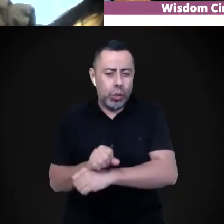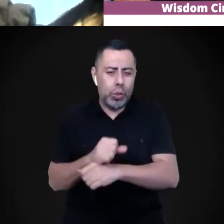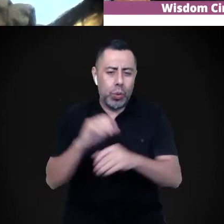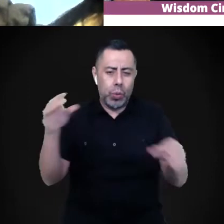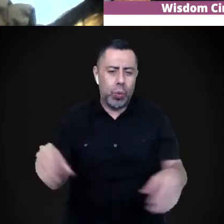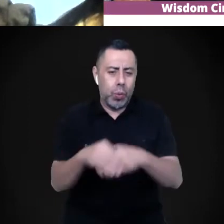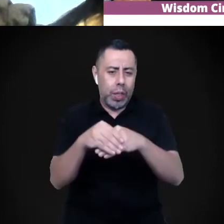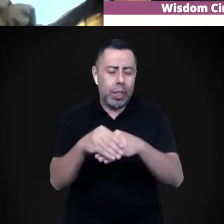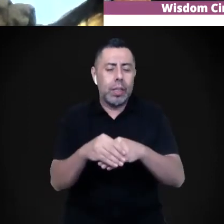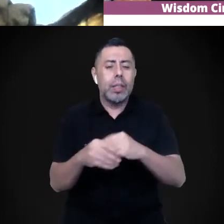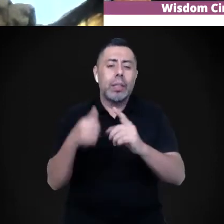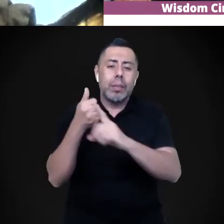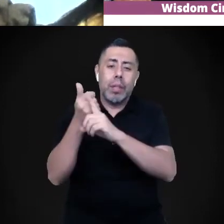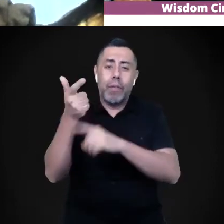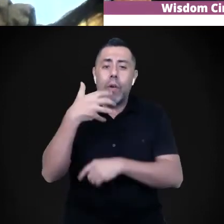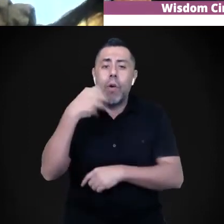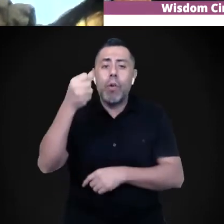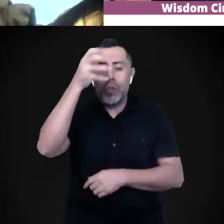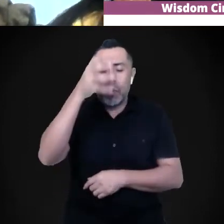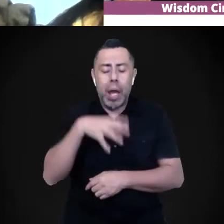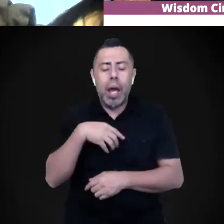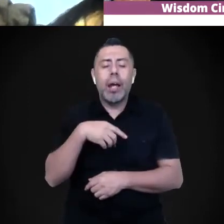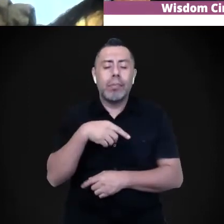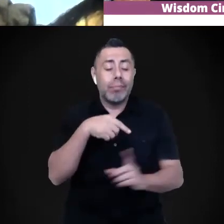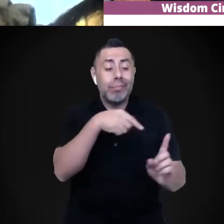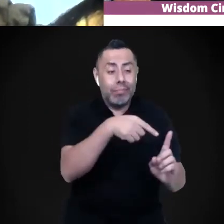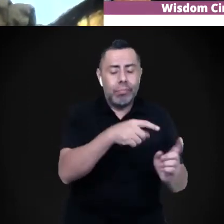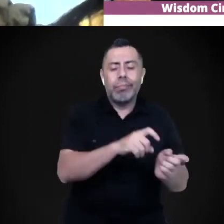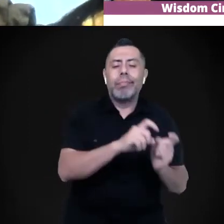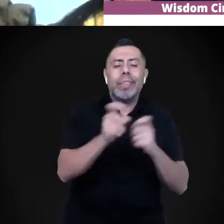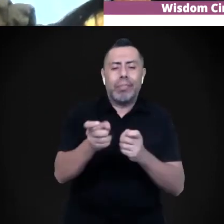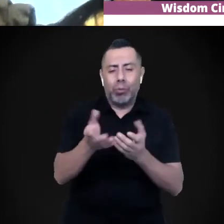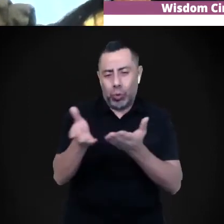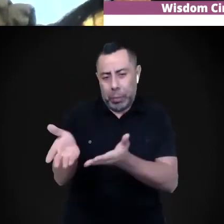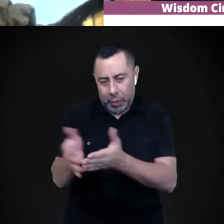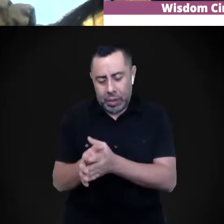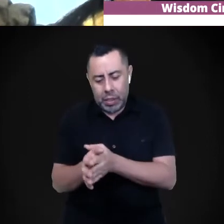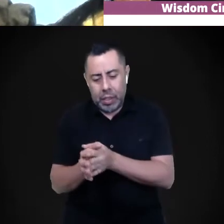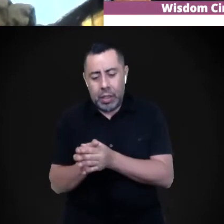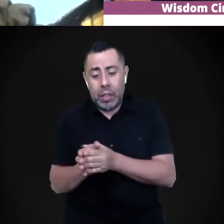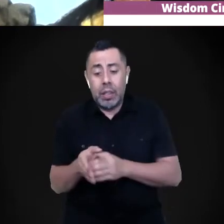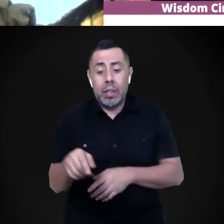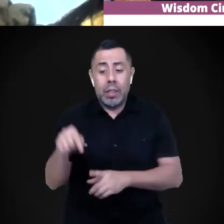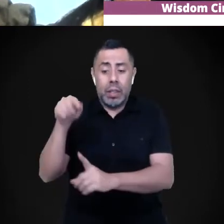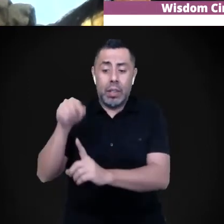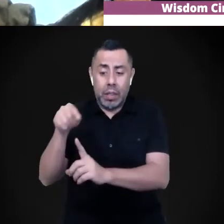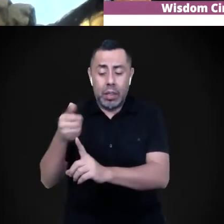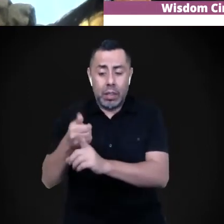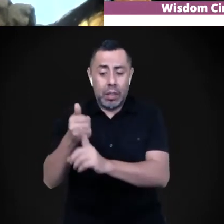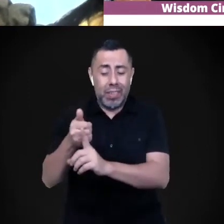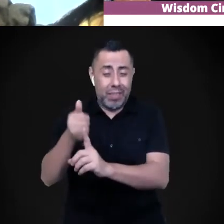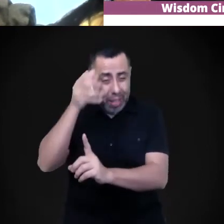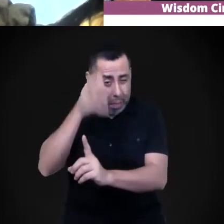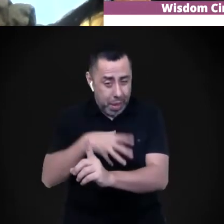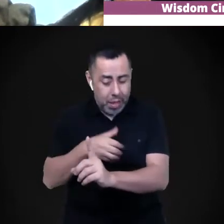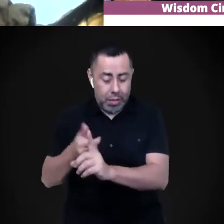older man. And this older man was actually one of the original code talkers